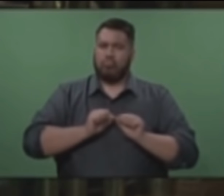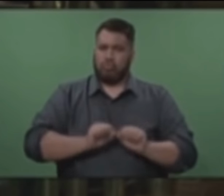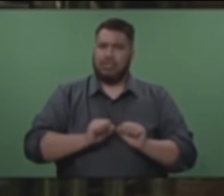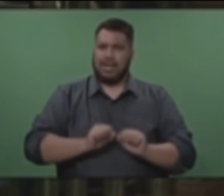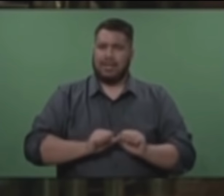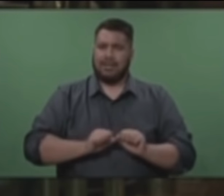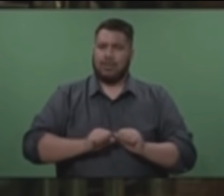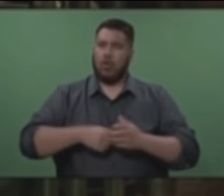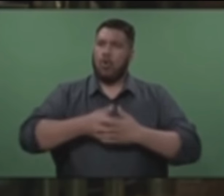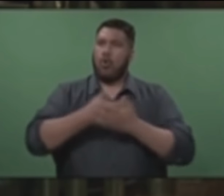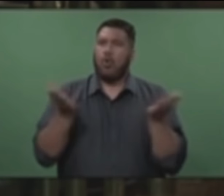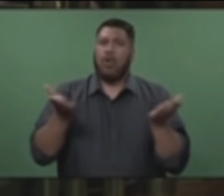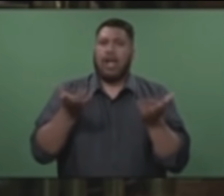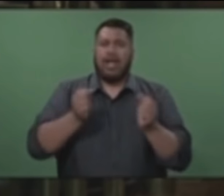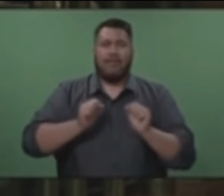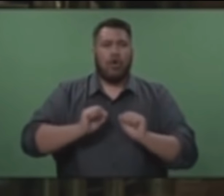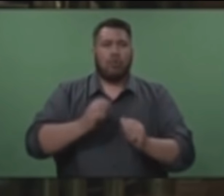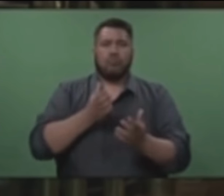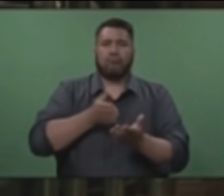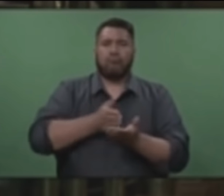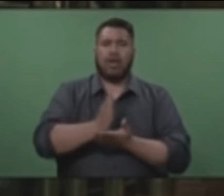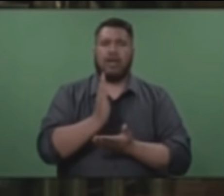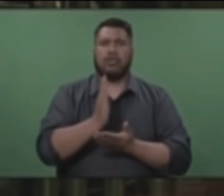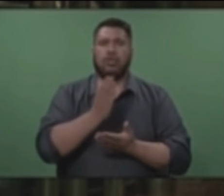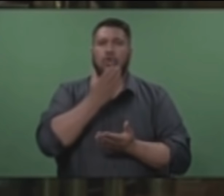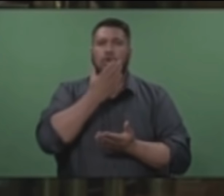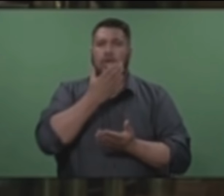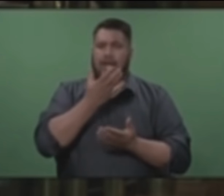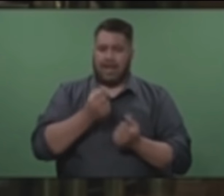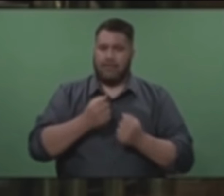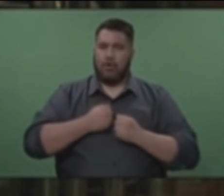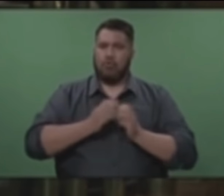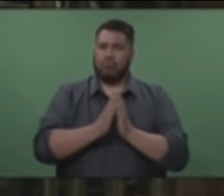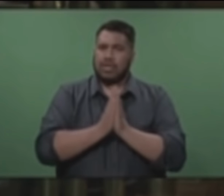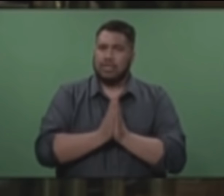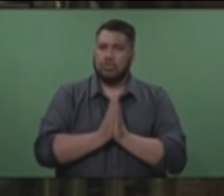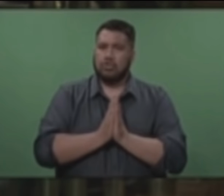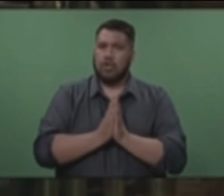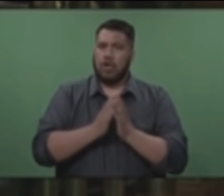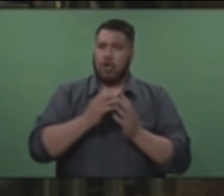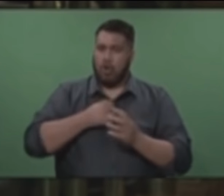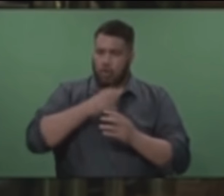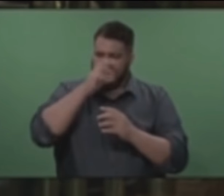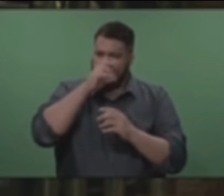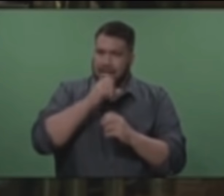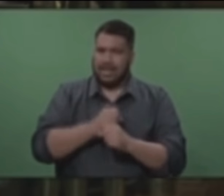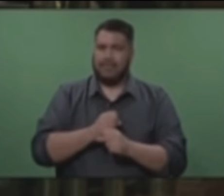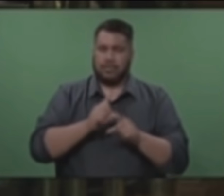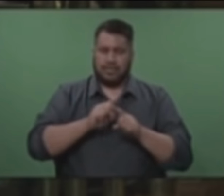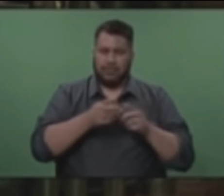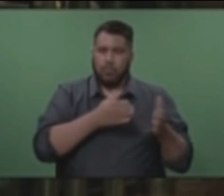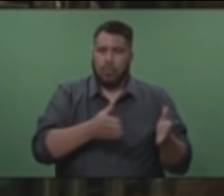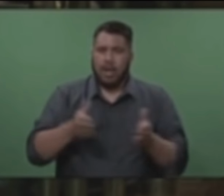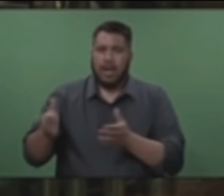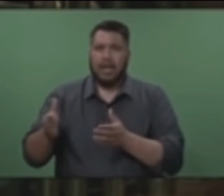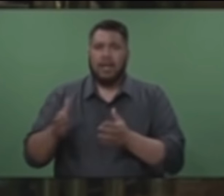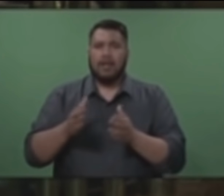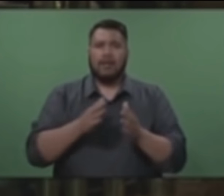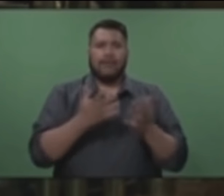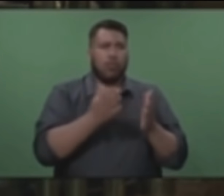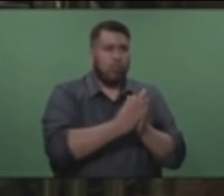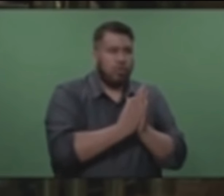right to manifest that person's religion or belief in worship,